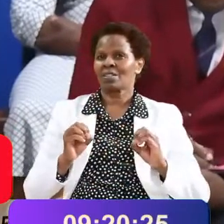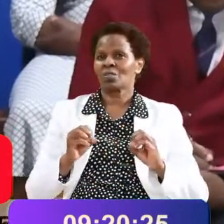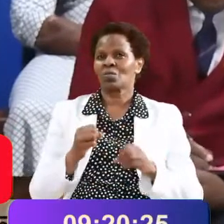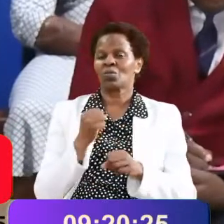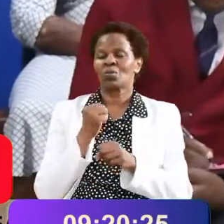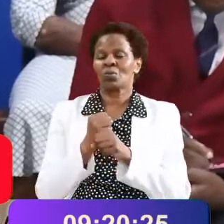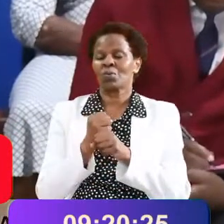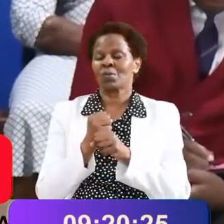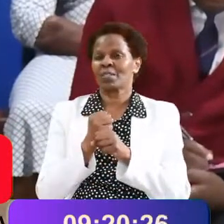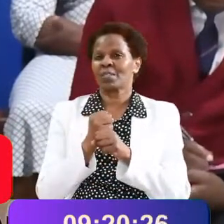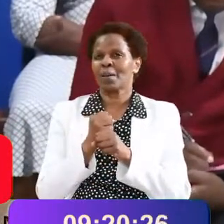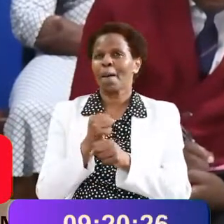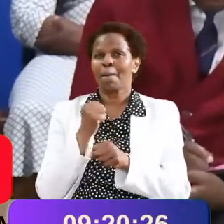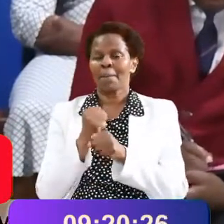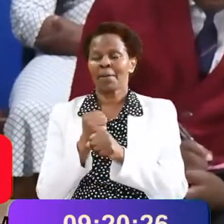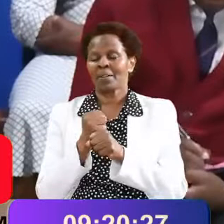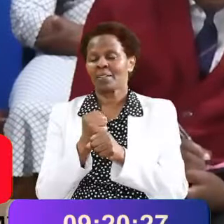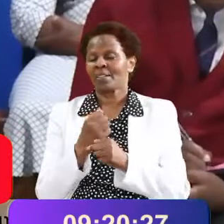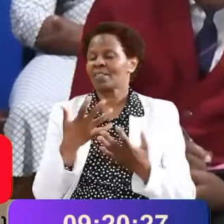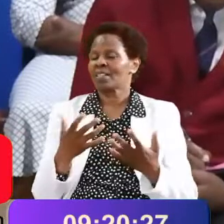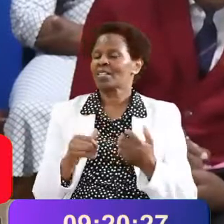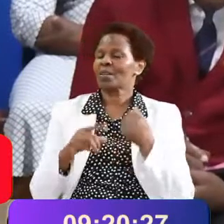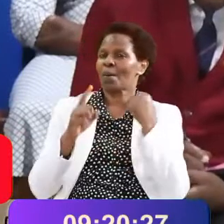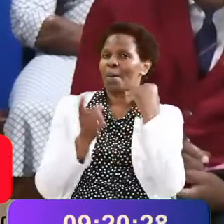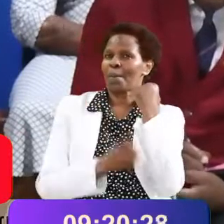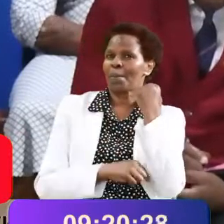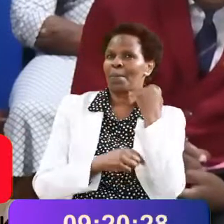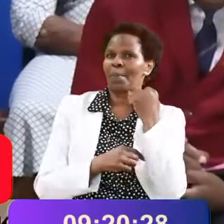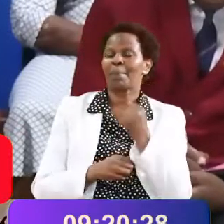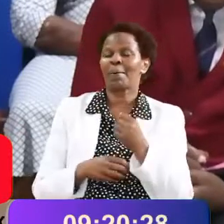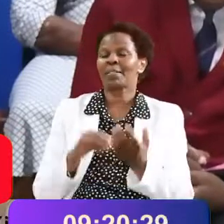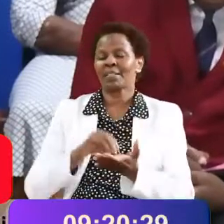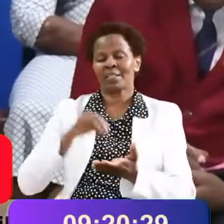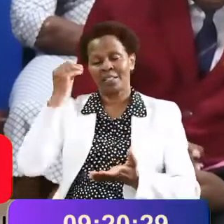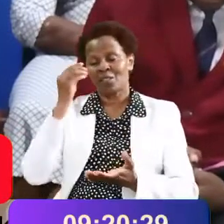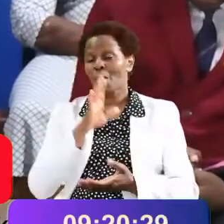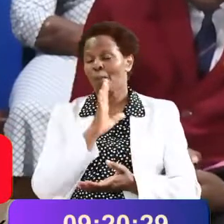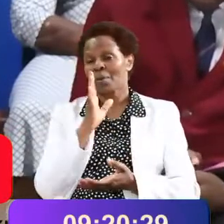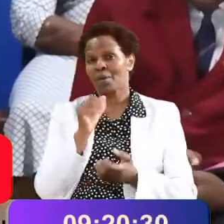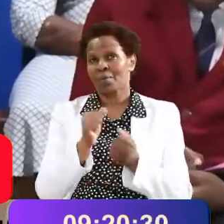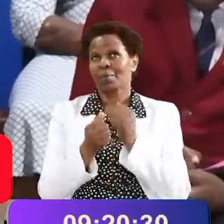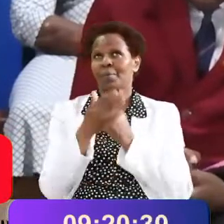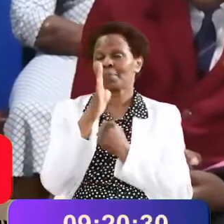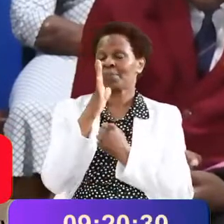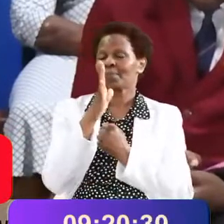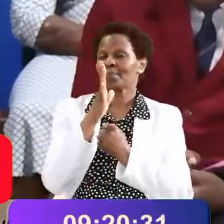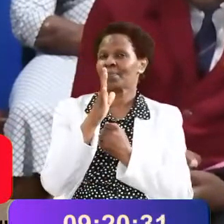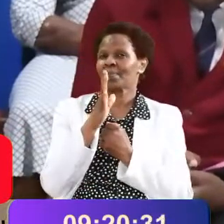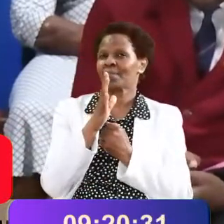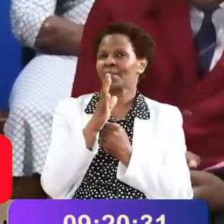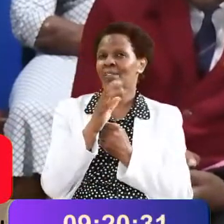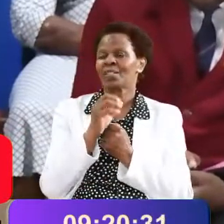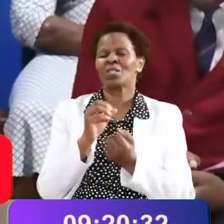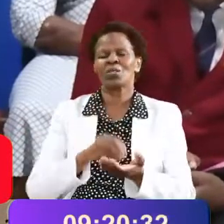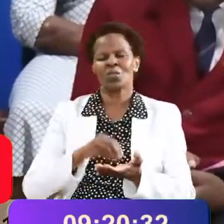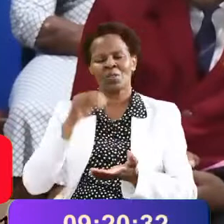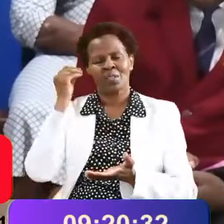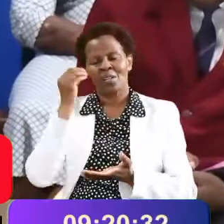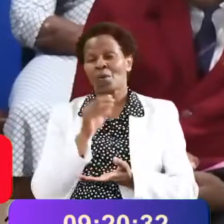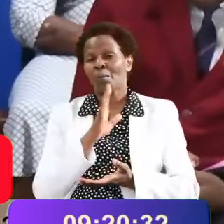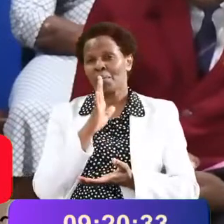old wives' tales. Rather, train yourself to be godly. So that means that as we train ourselves in